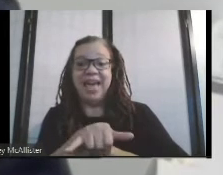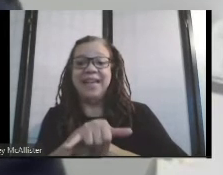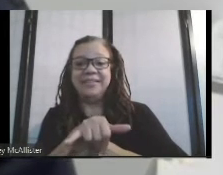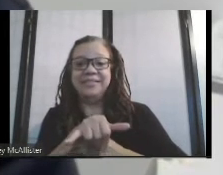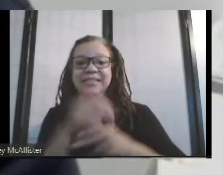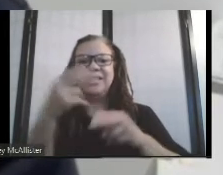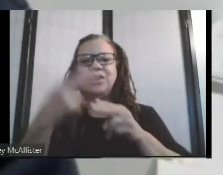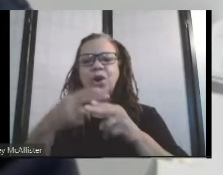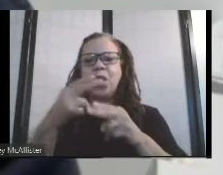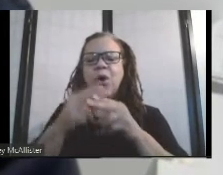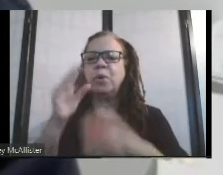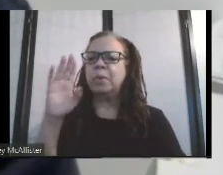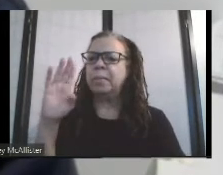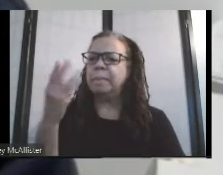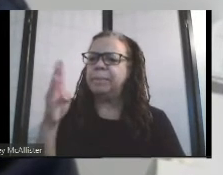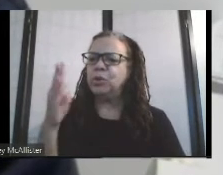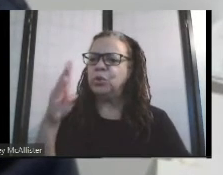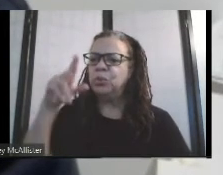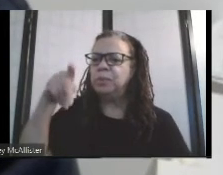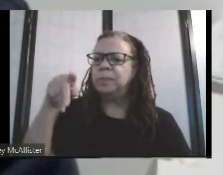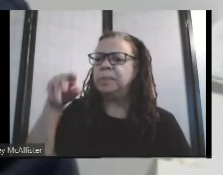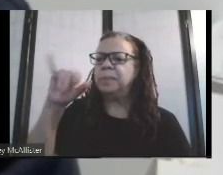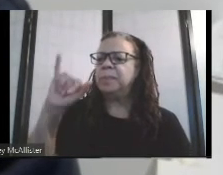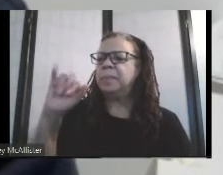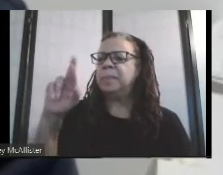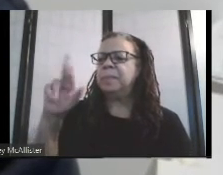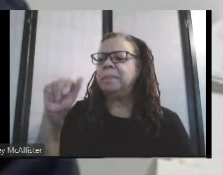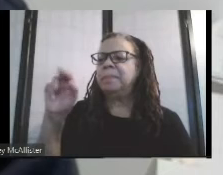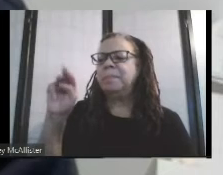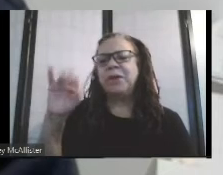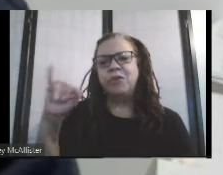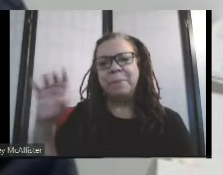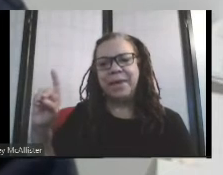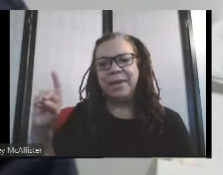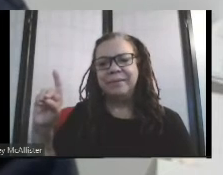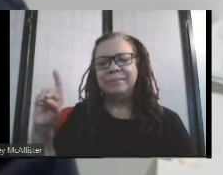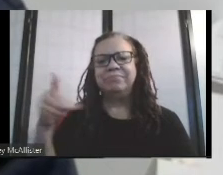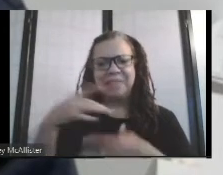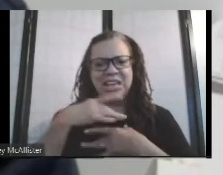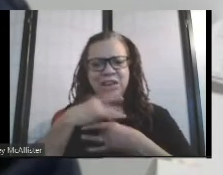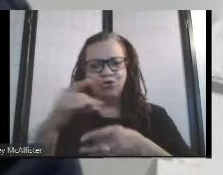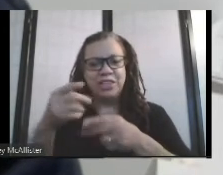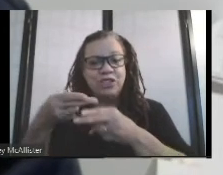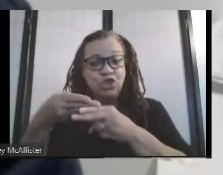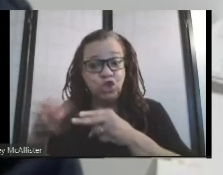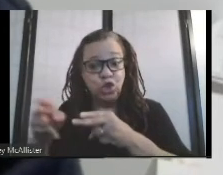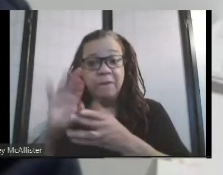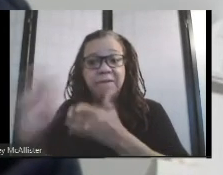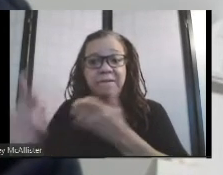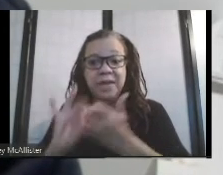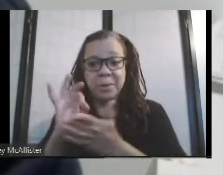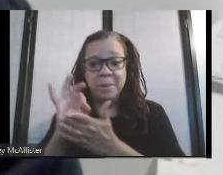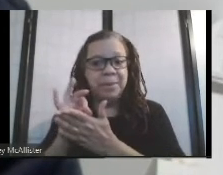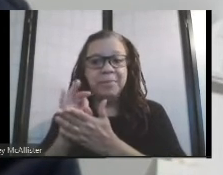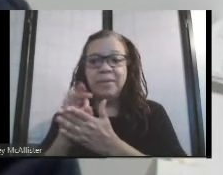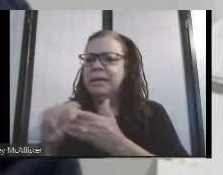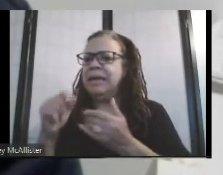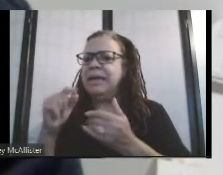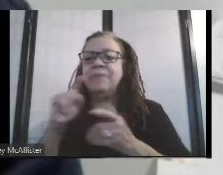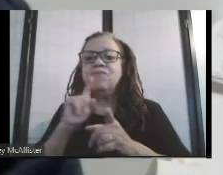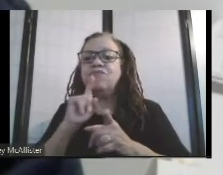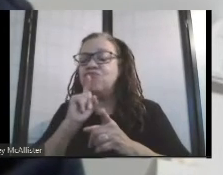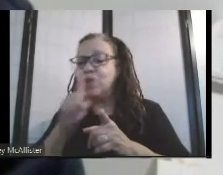Yeah, so that was called Blue Pyramid. Very interesting little short film. Again, all of these are,